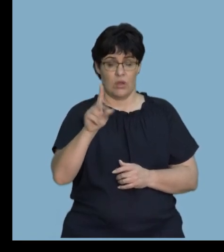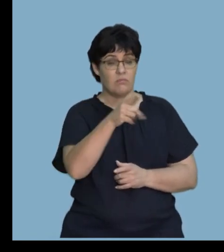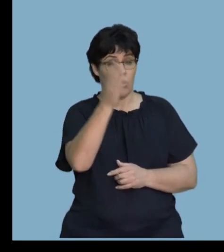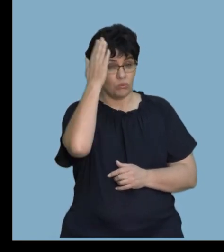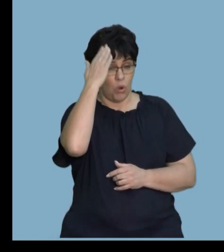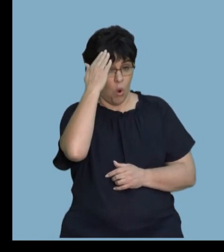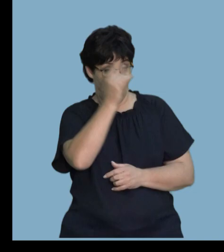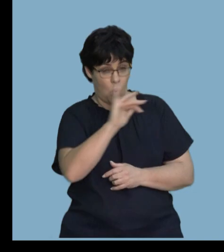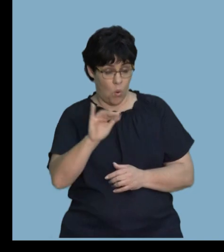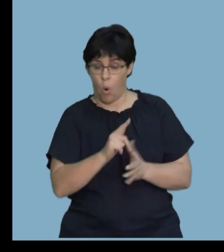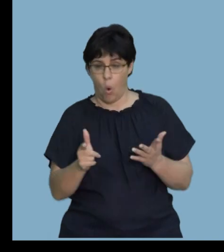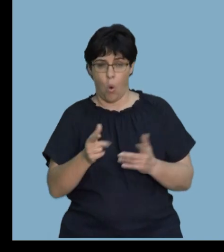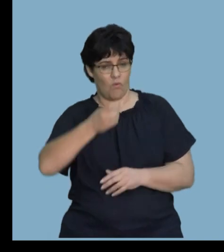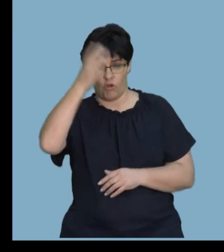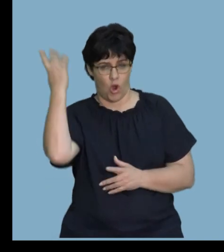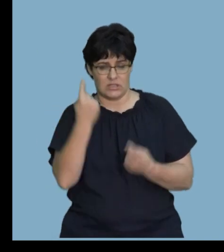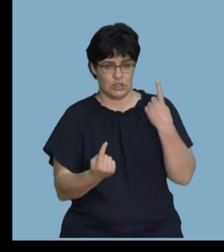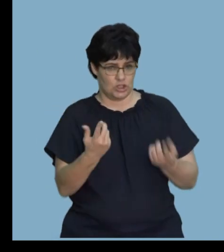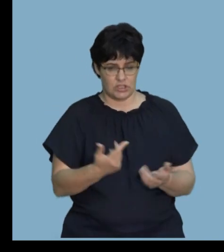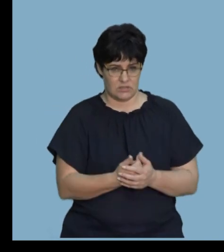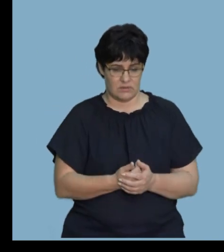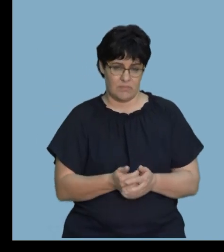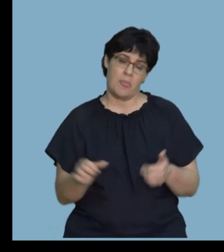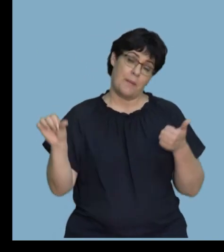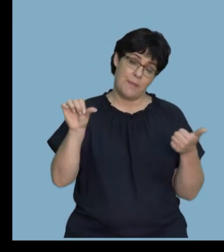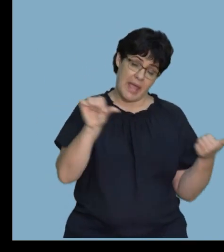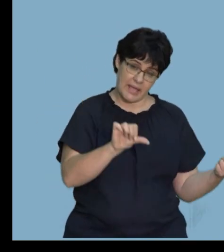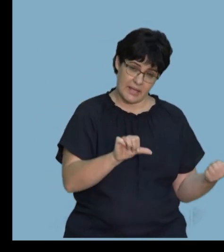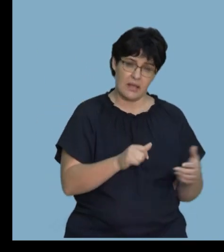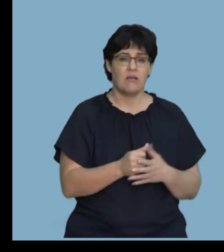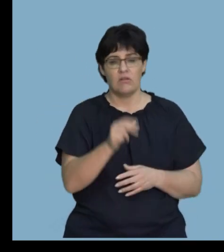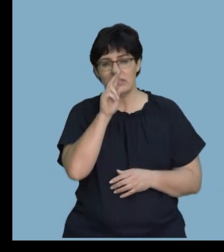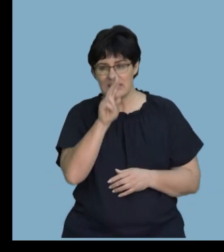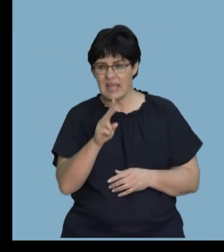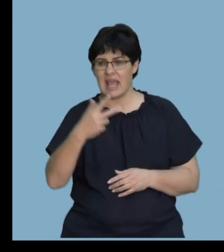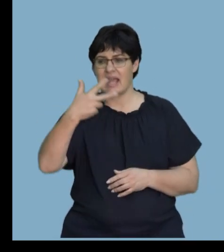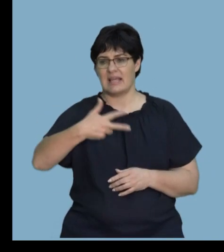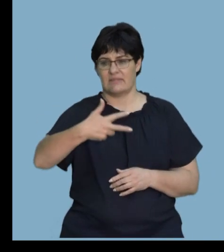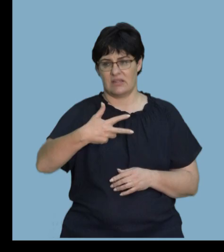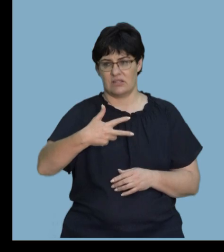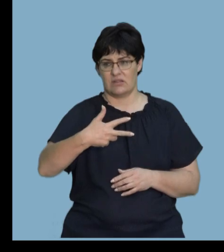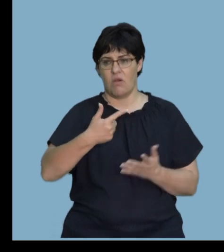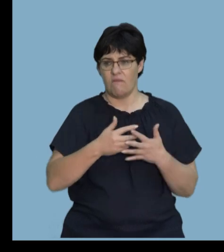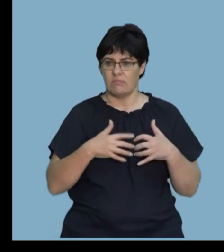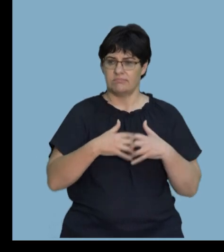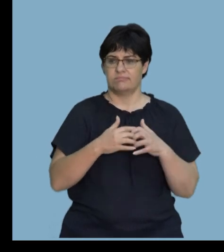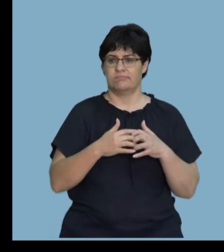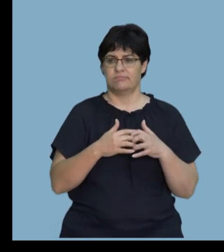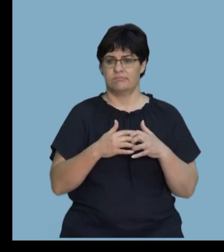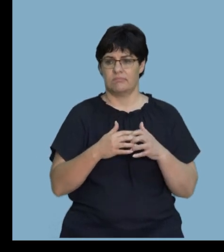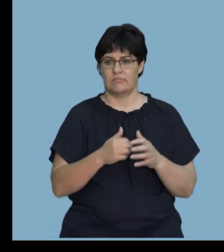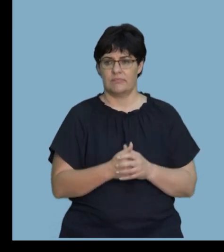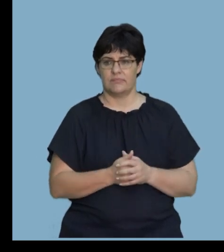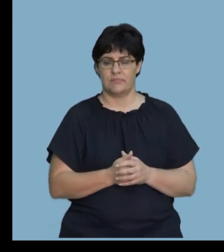you remember or you've forgotten. So go back and look at the classification of organic compounds as part of your